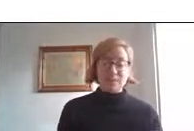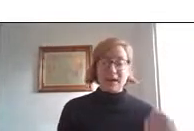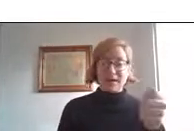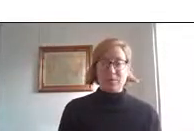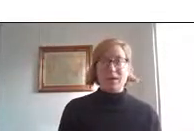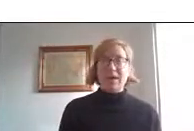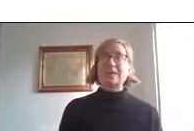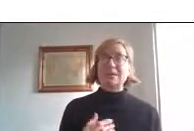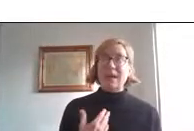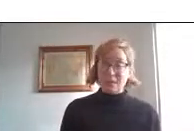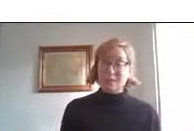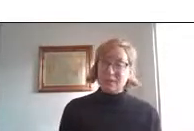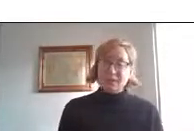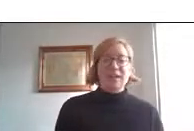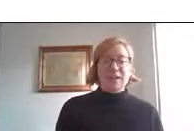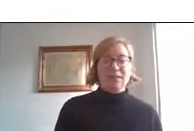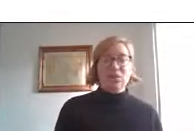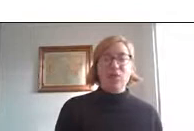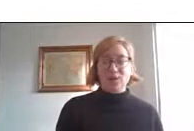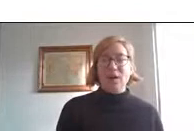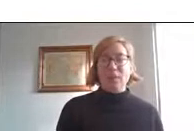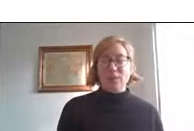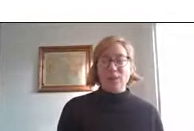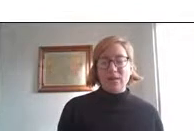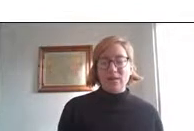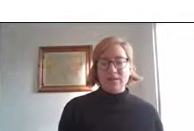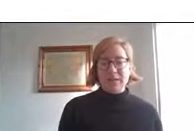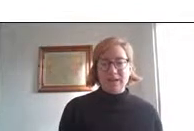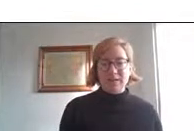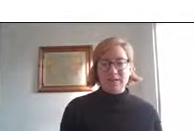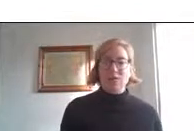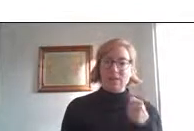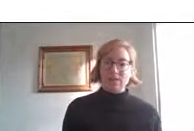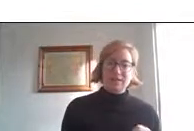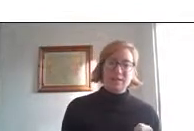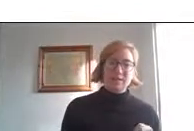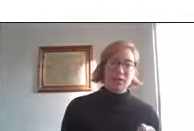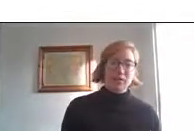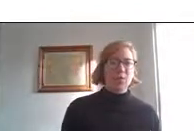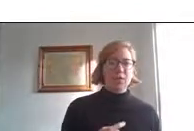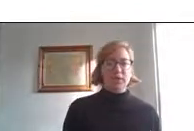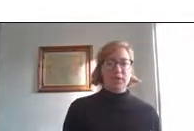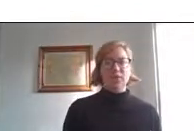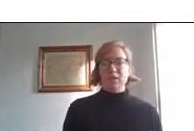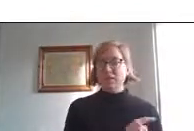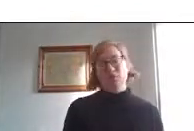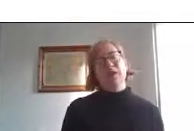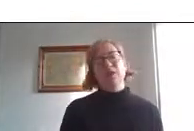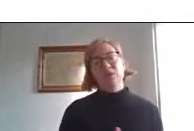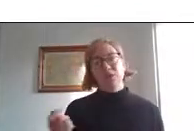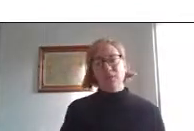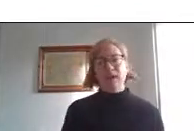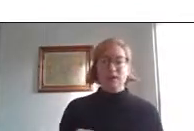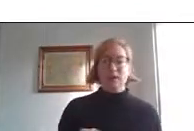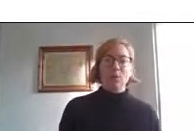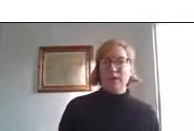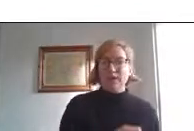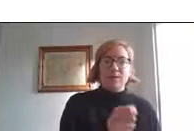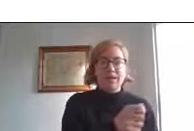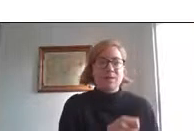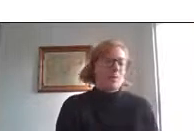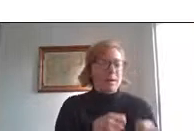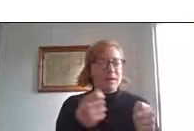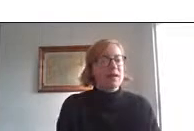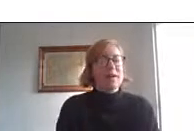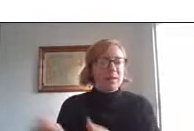and I'm going to accept this non-verbal way of communicating. You know, reading the sticky notes, oh, thank you for this is really useful, there you go,